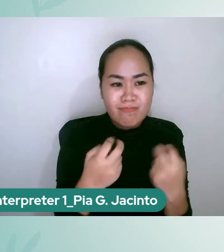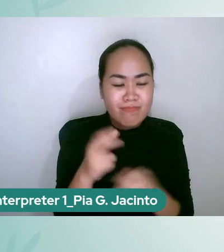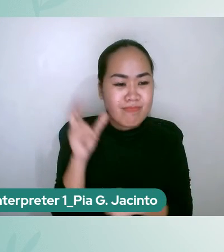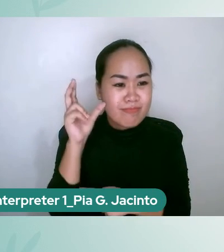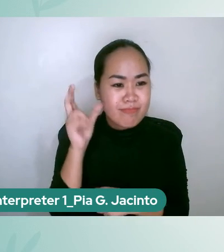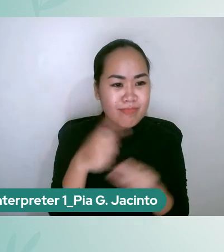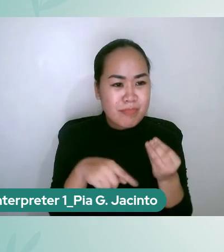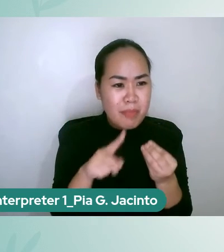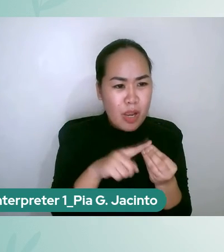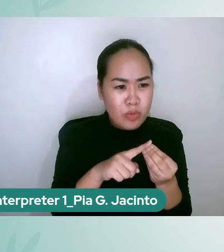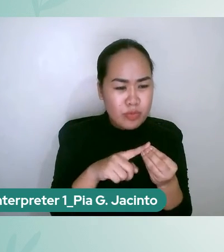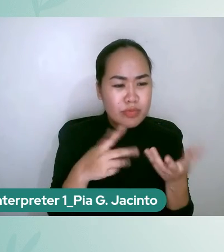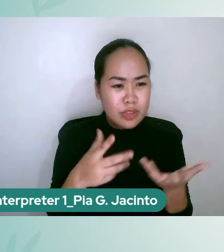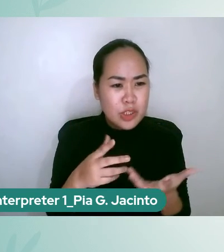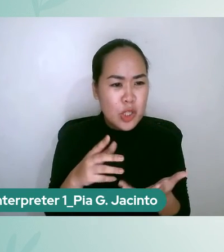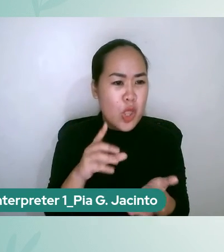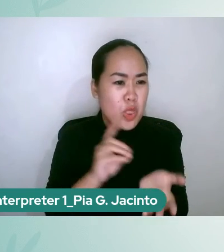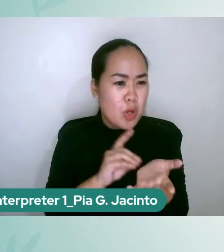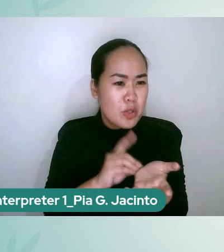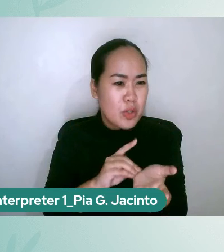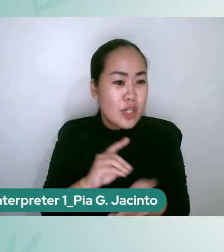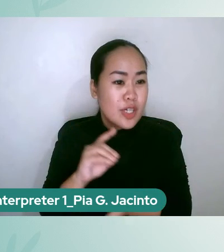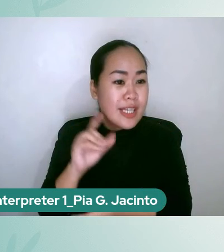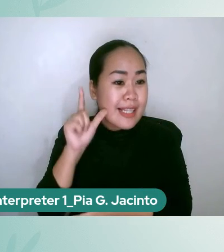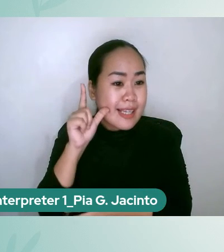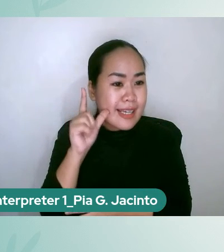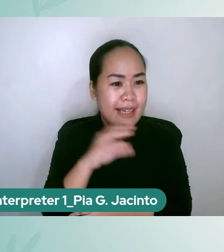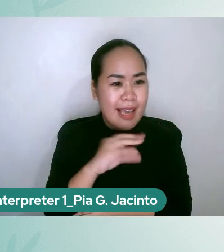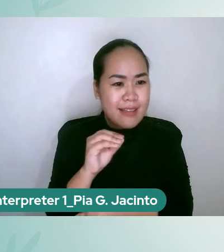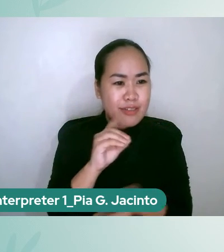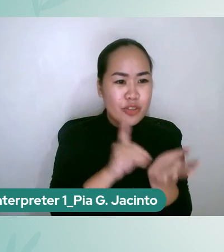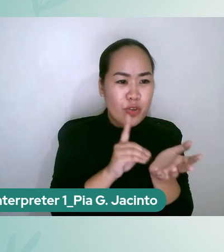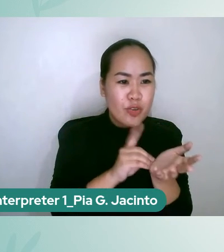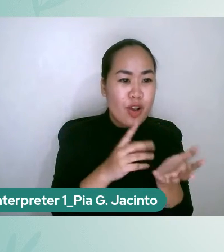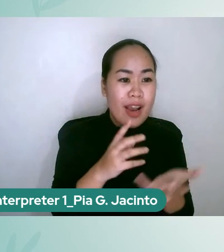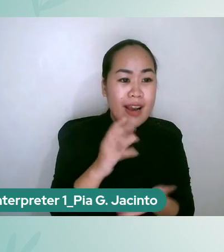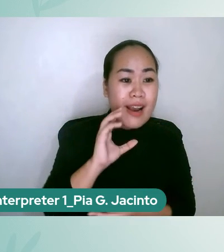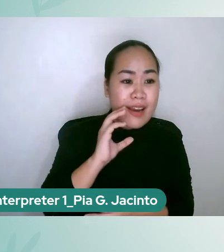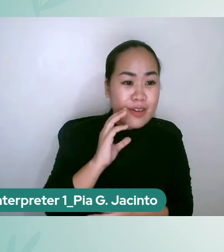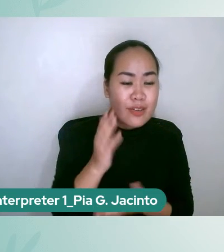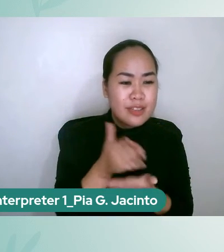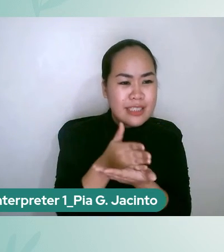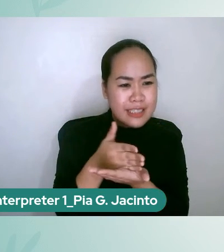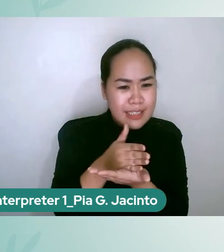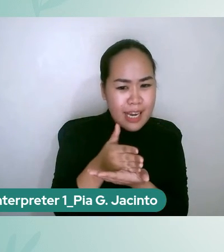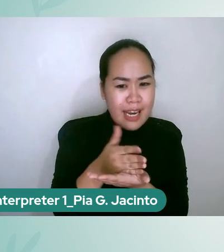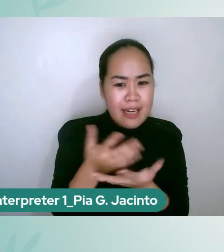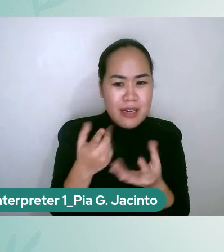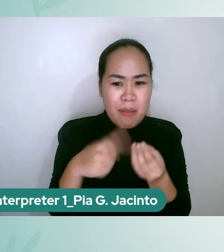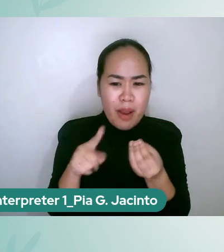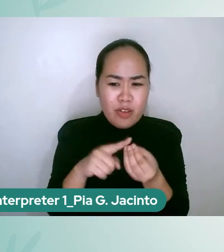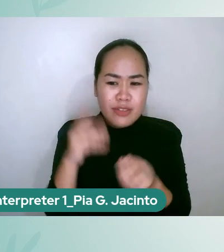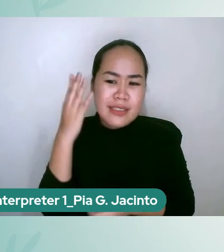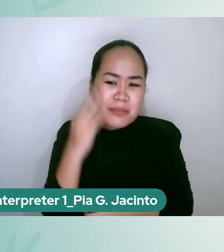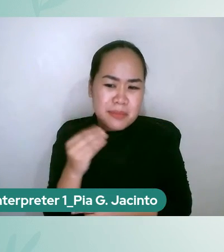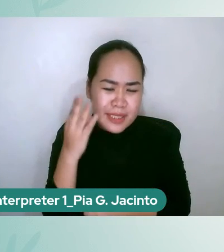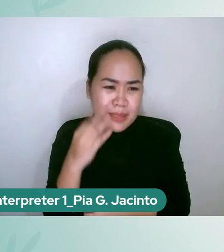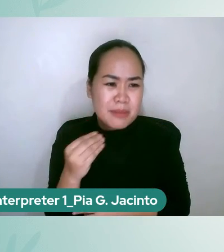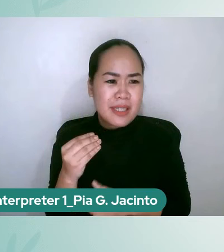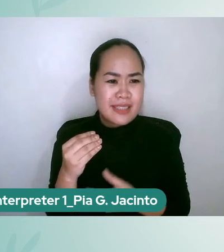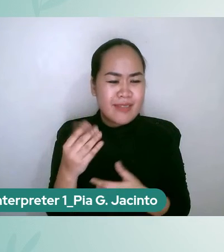Gu Yin Ling and Dr. Clarito Cairo sharing the experiences of their